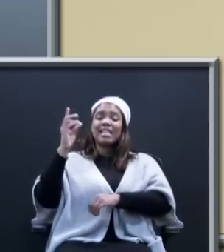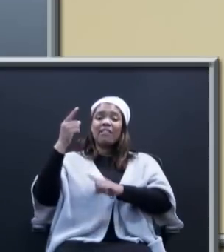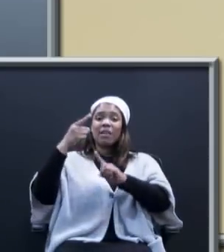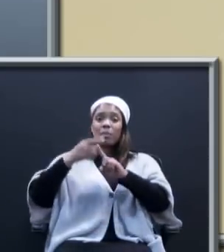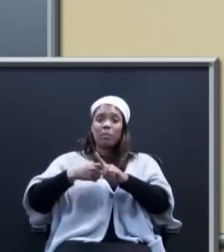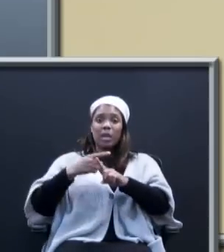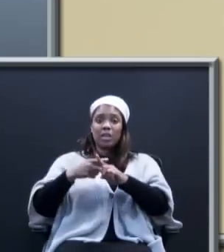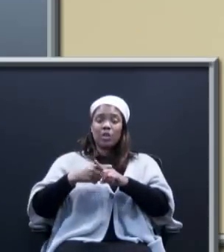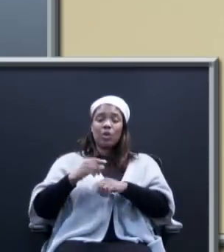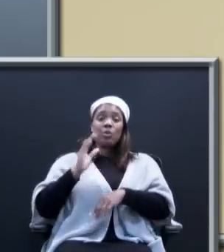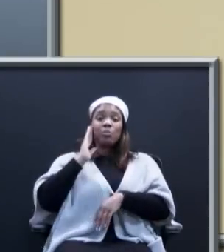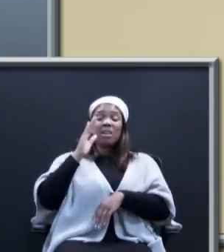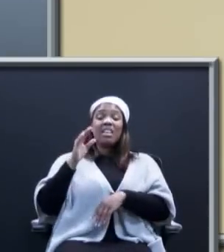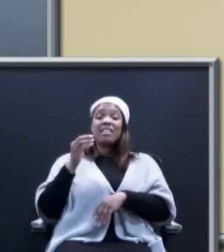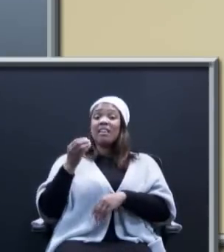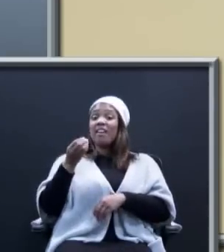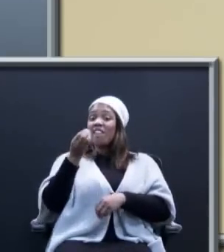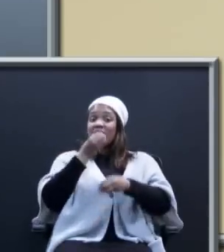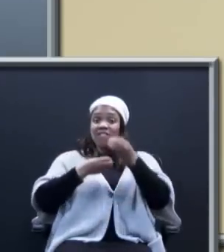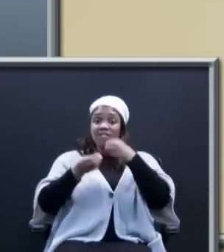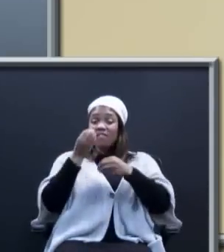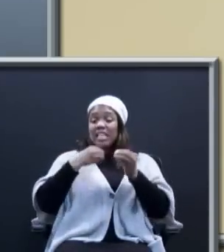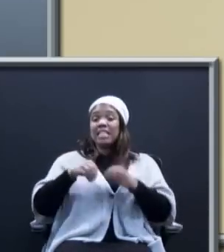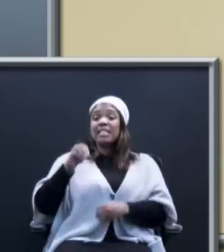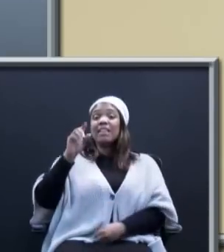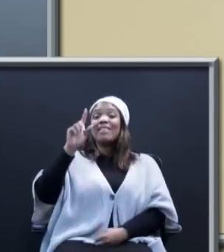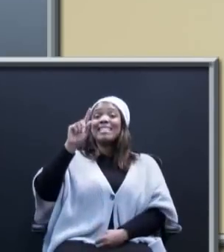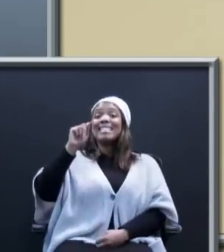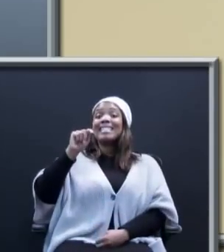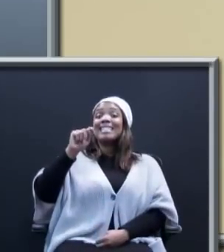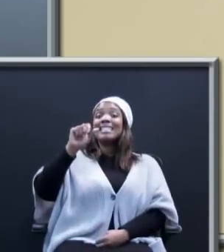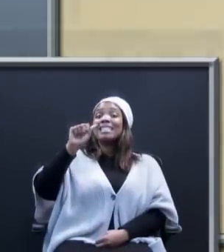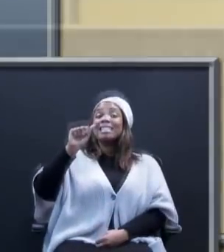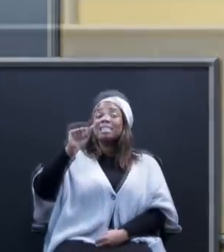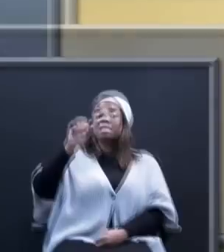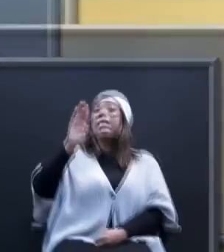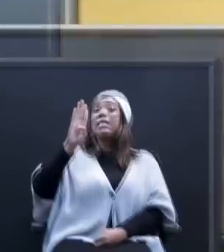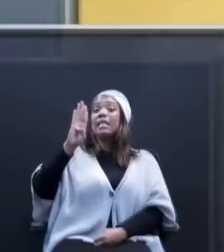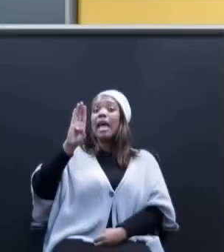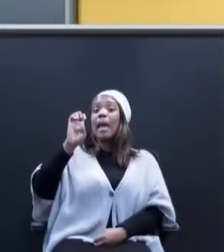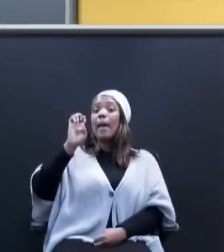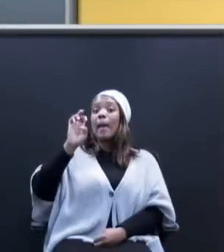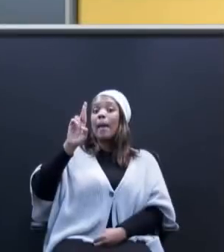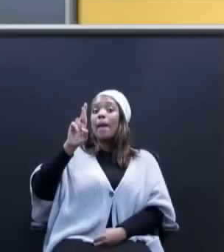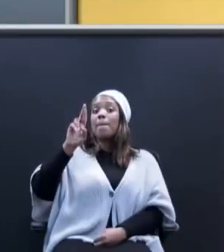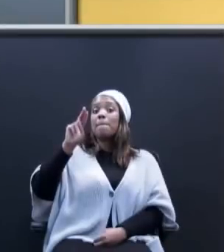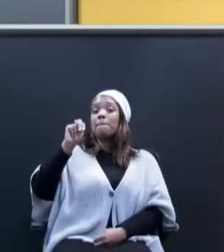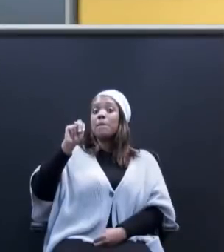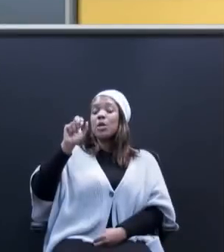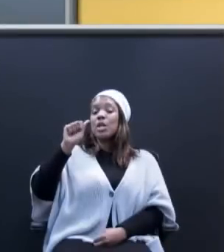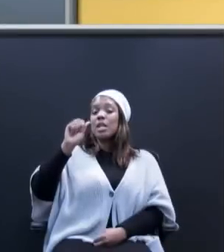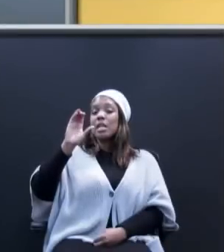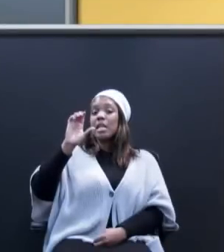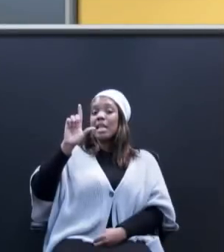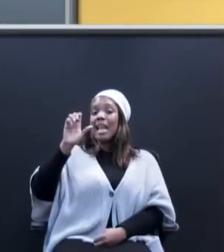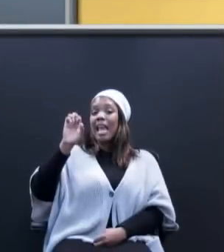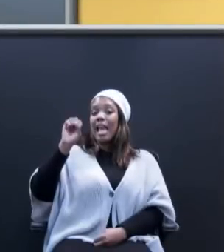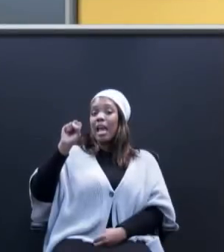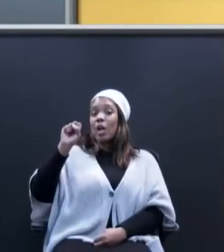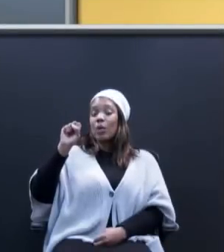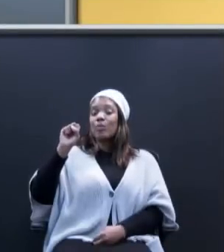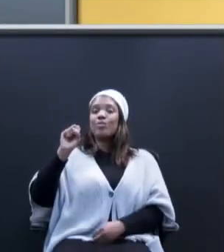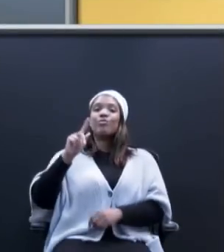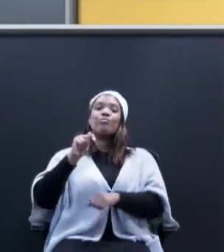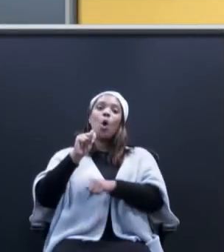Feast of Tabernacles for 7 days unto the Lord. Now we got the 15th day of the seventh month is the Feast of